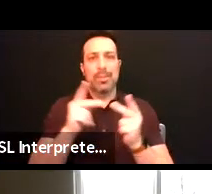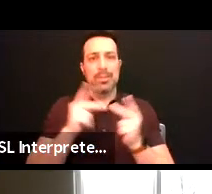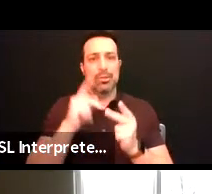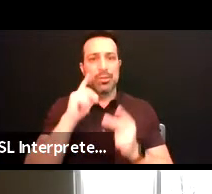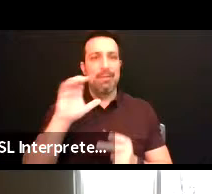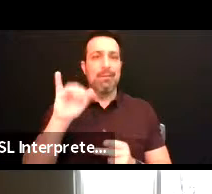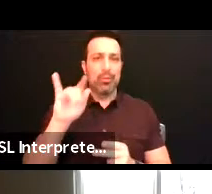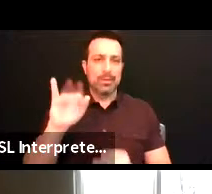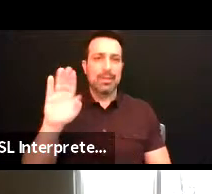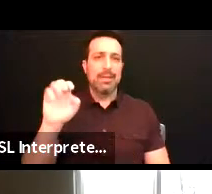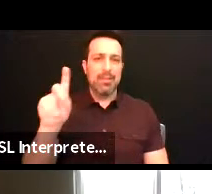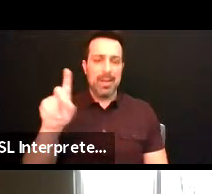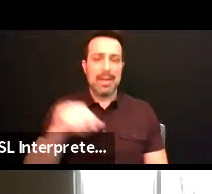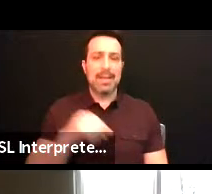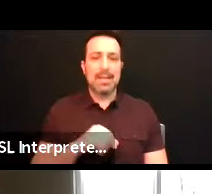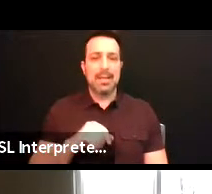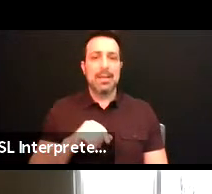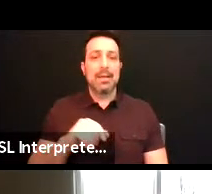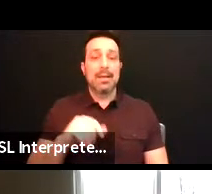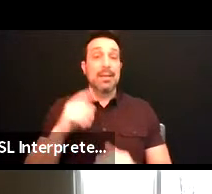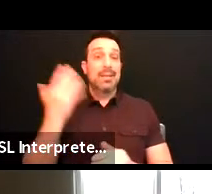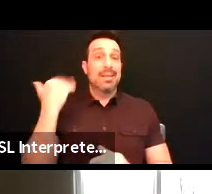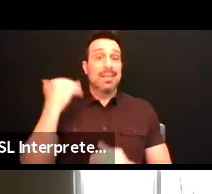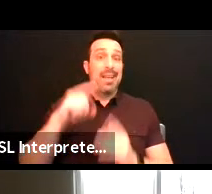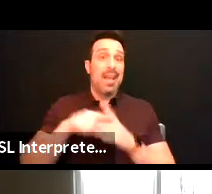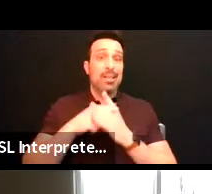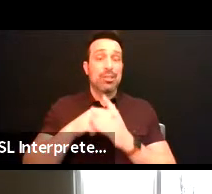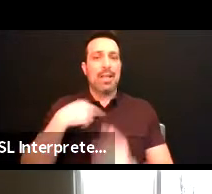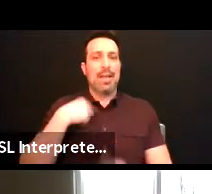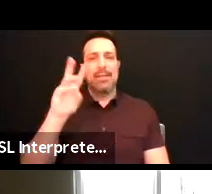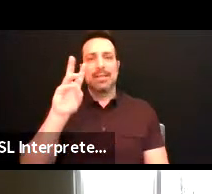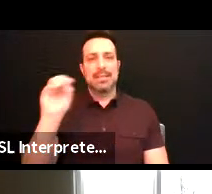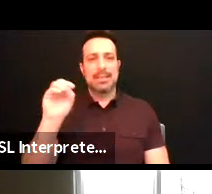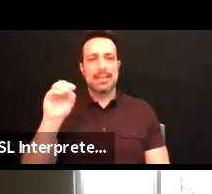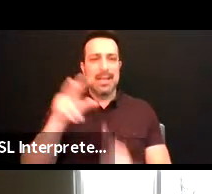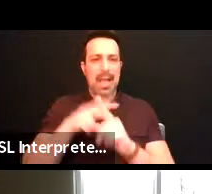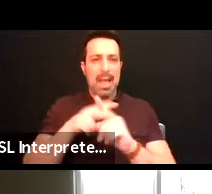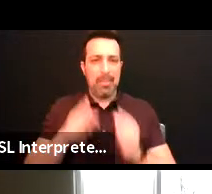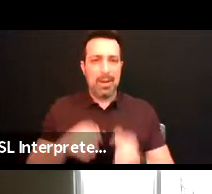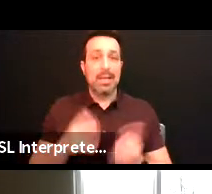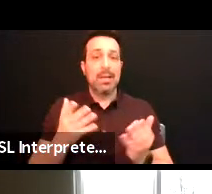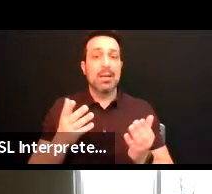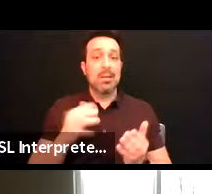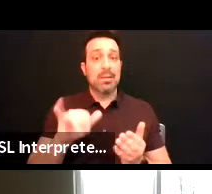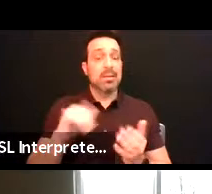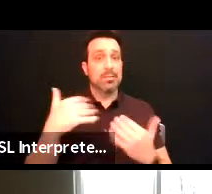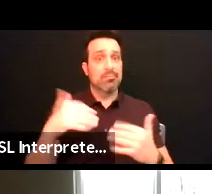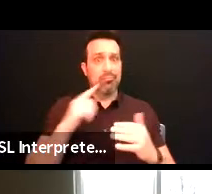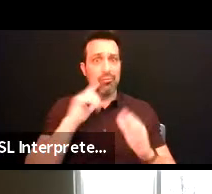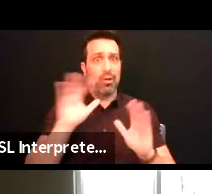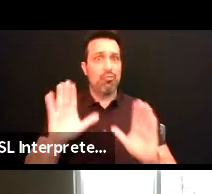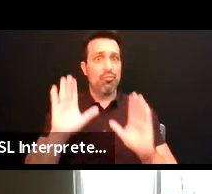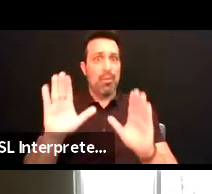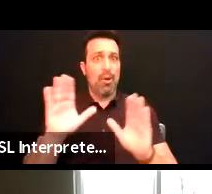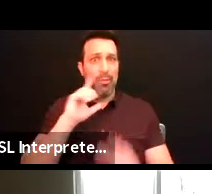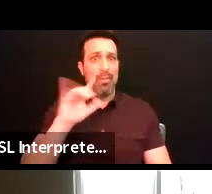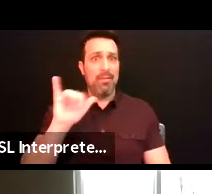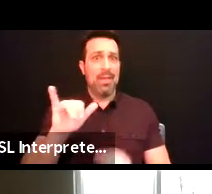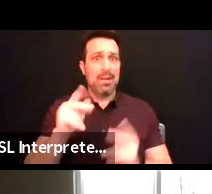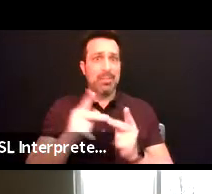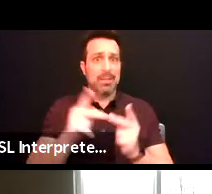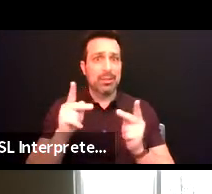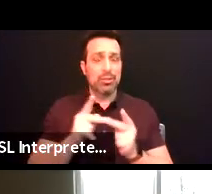city of Bend. There were initially 60 applicants, which is, pretty remarkable for this